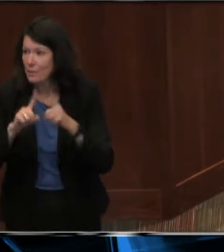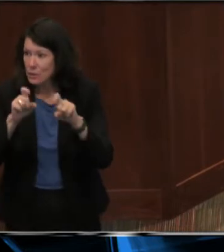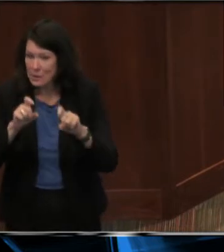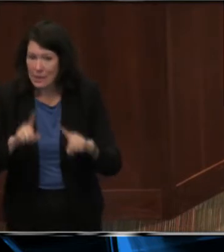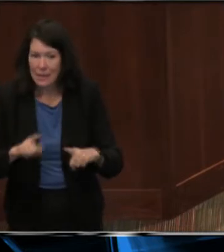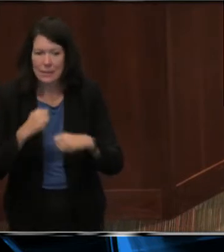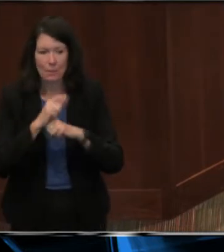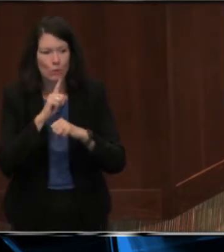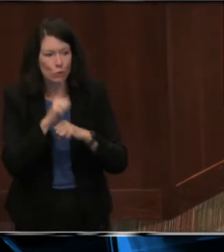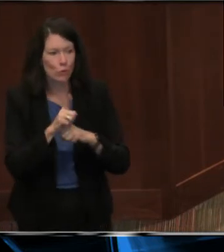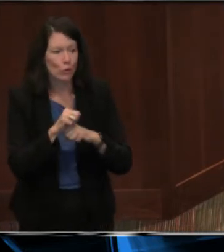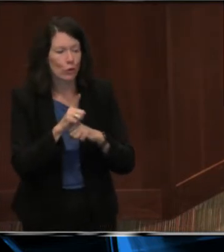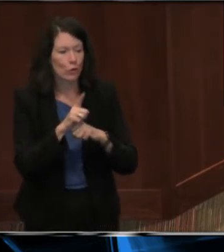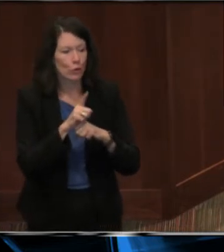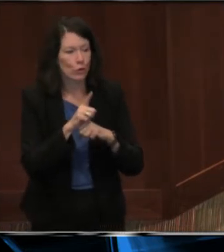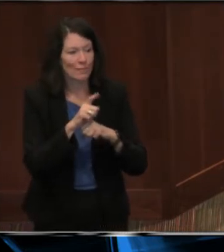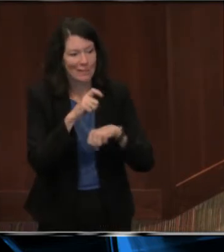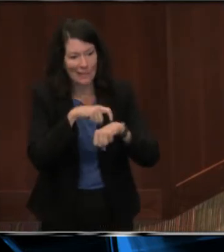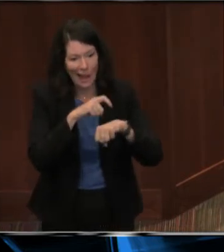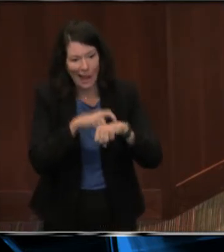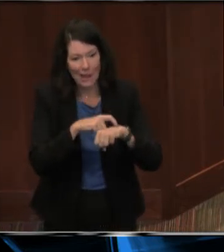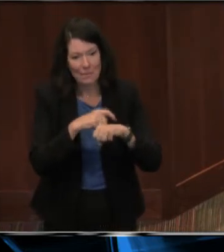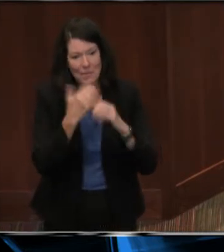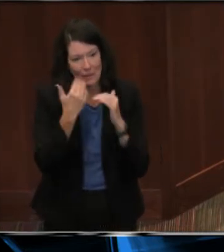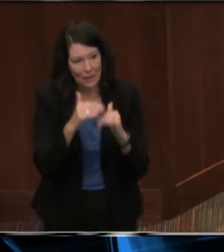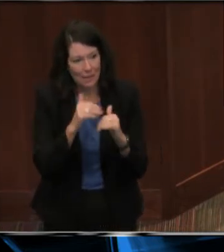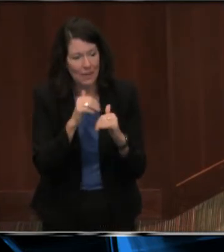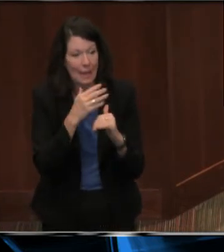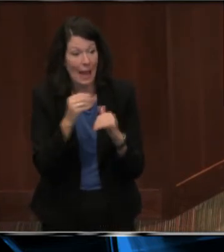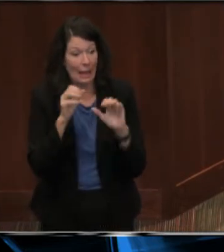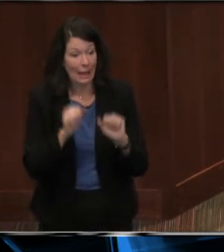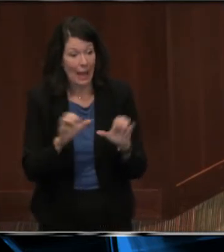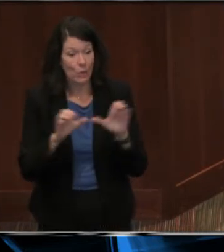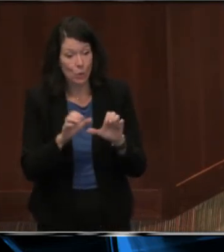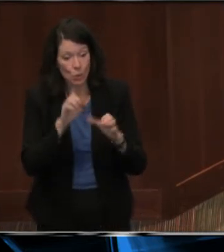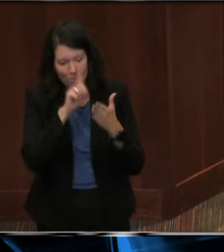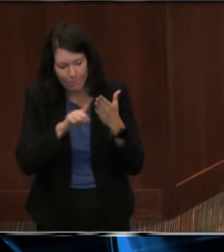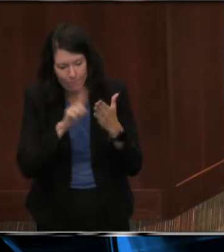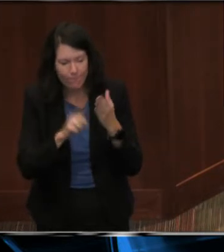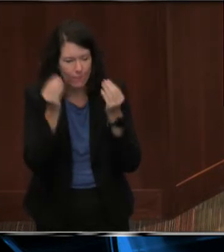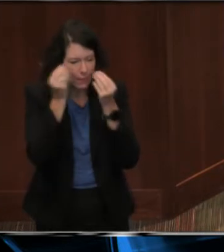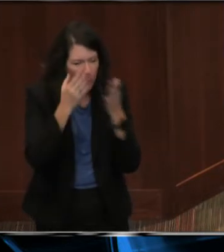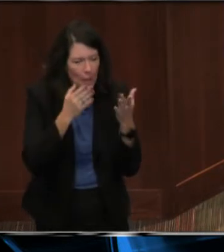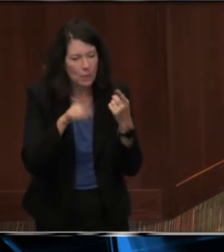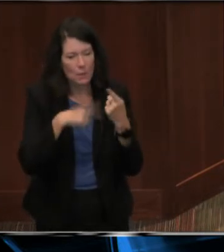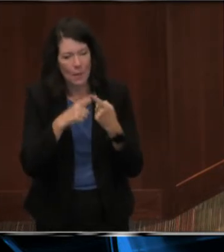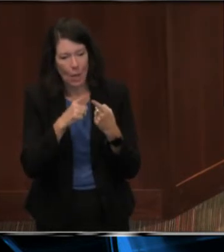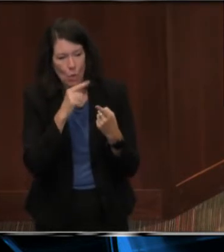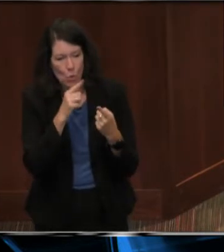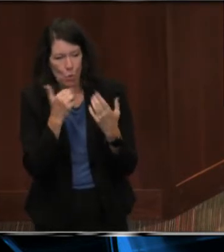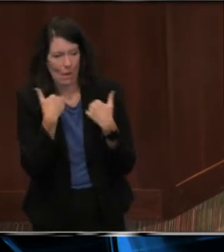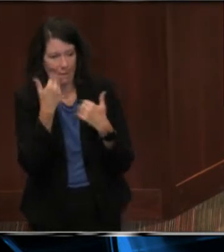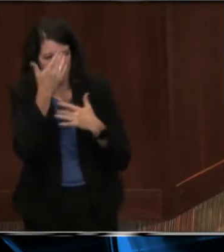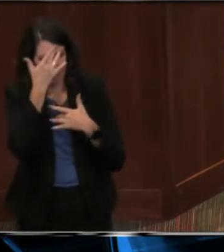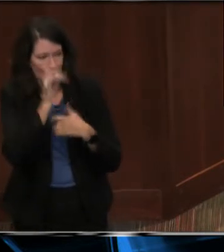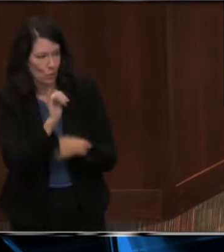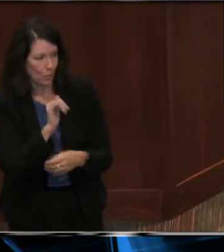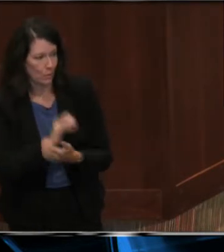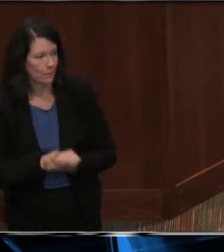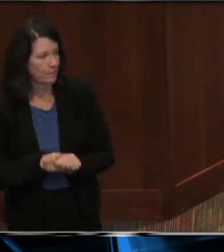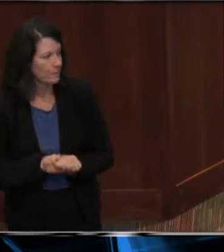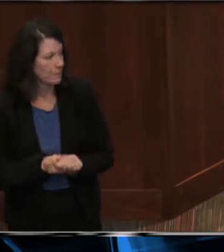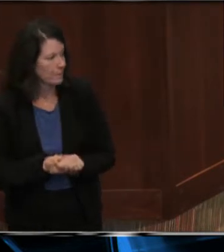maintain turnaround times that allow us to do the epi investigation that's so critical to stemming the tide.